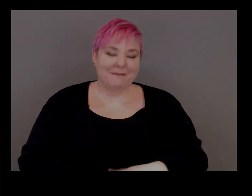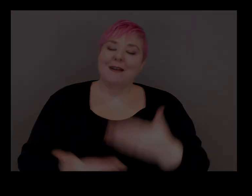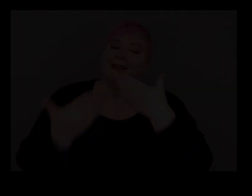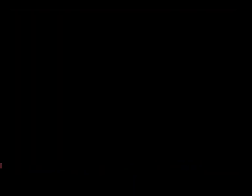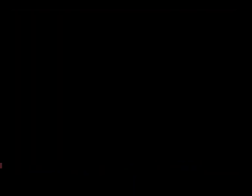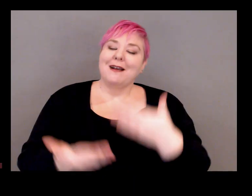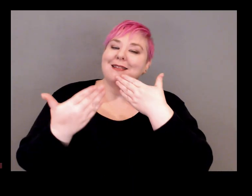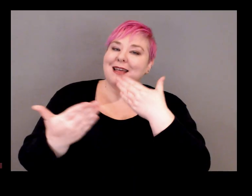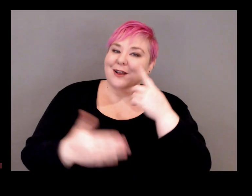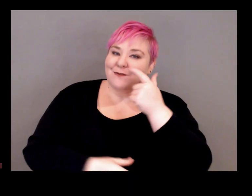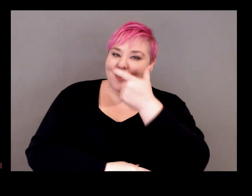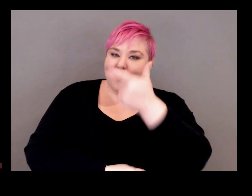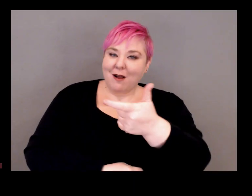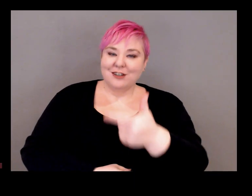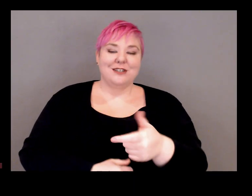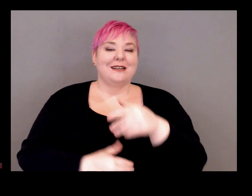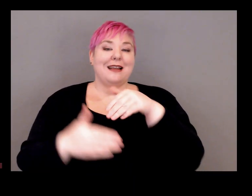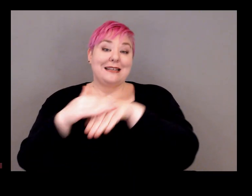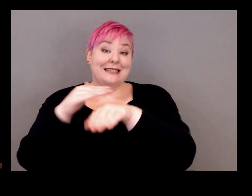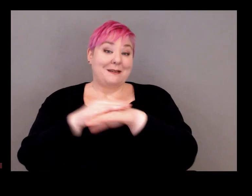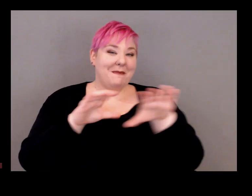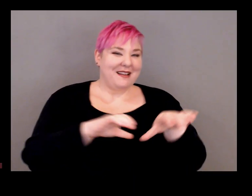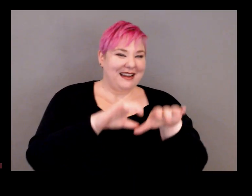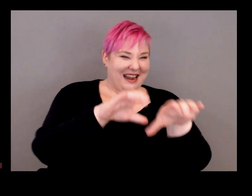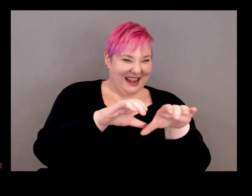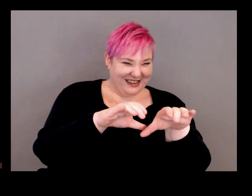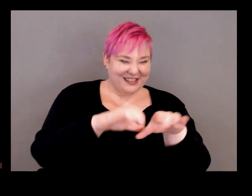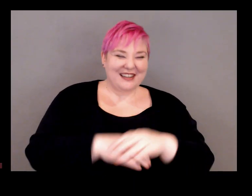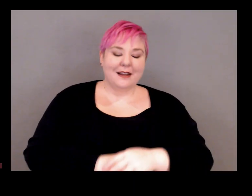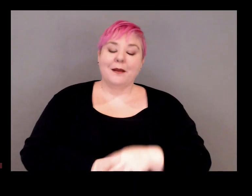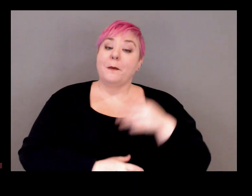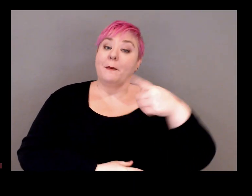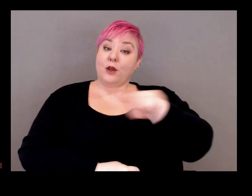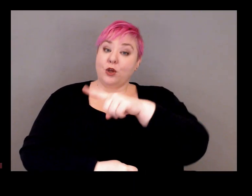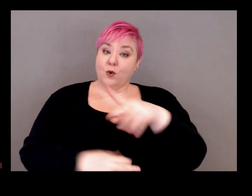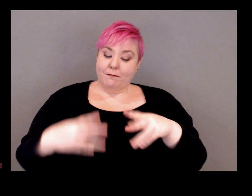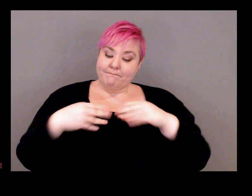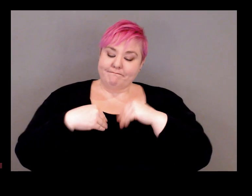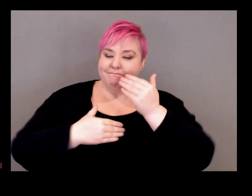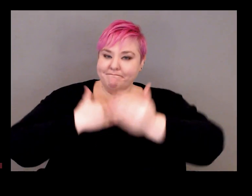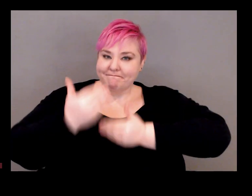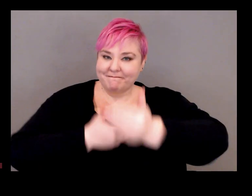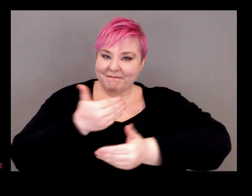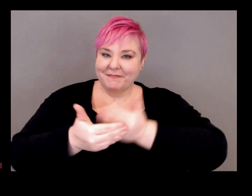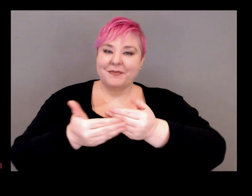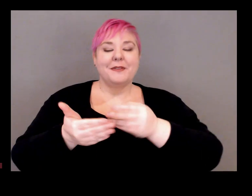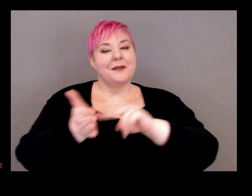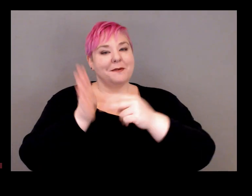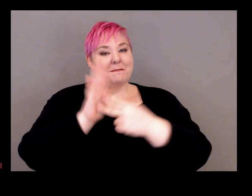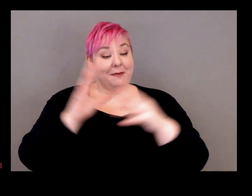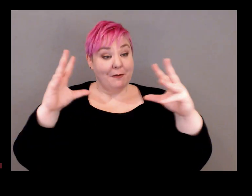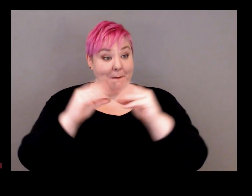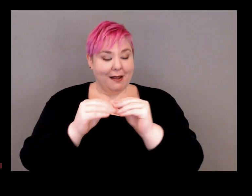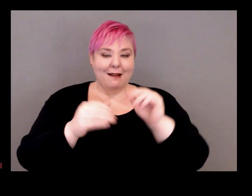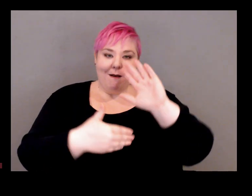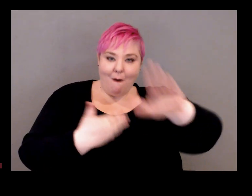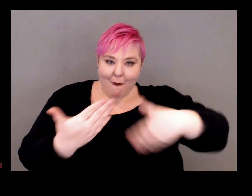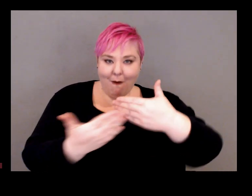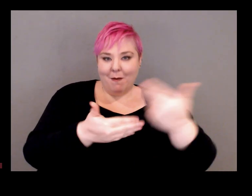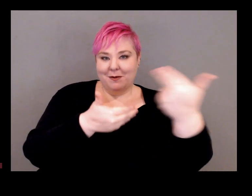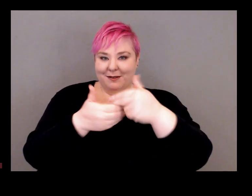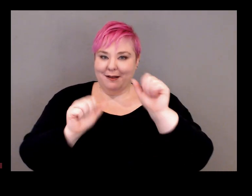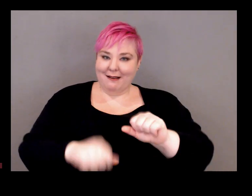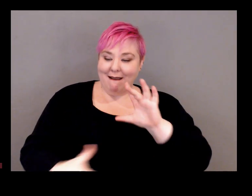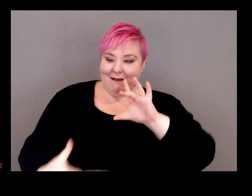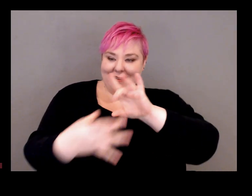Zoom. Thank you for watching Accessibility in Action. By taking these steps, you're helping create meetings where every